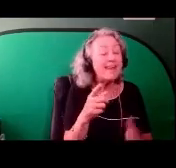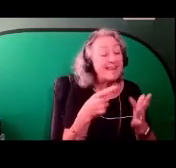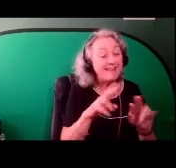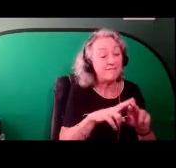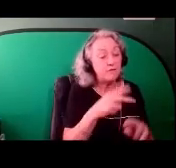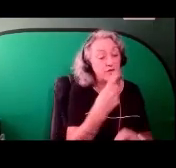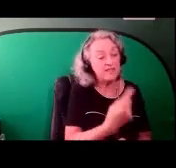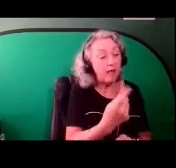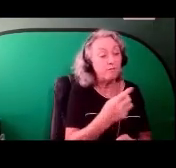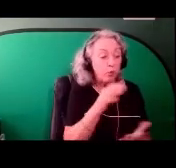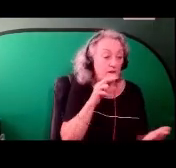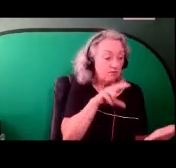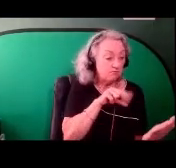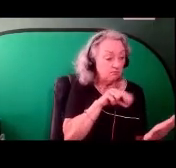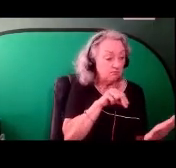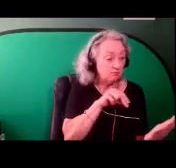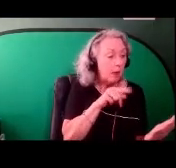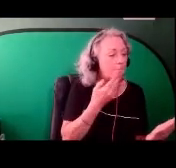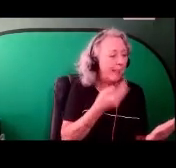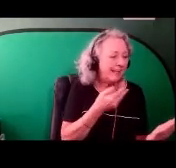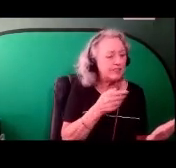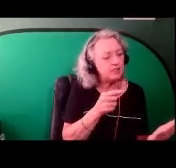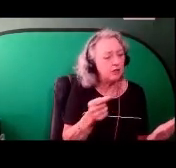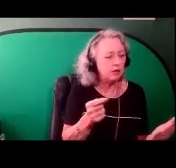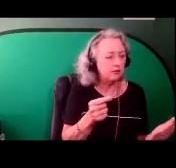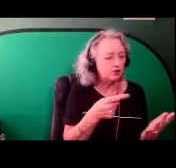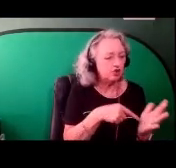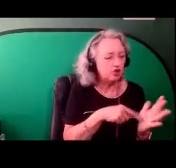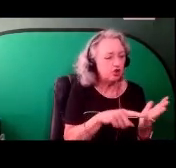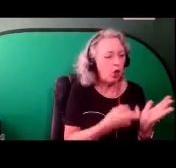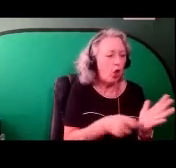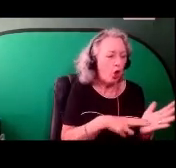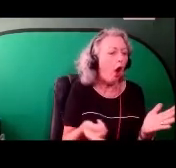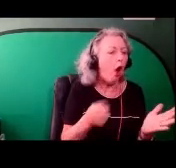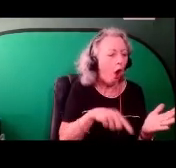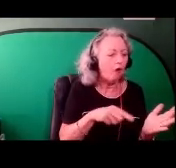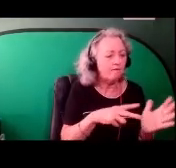in settings. So that's how to turn VoiceOver on.